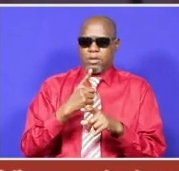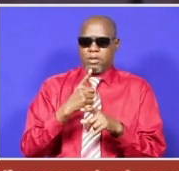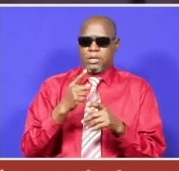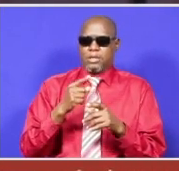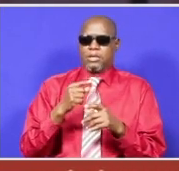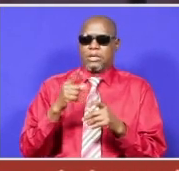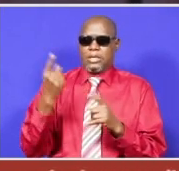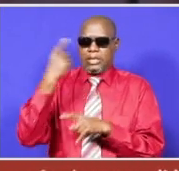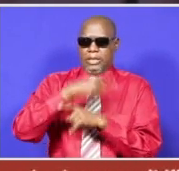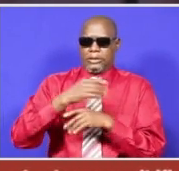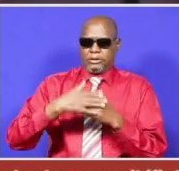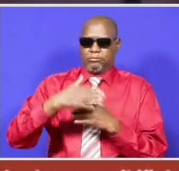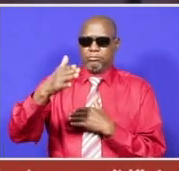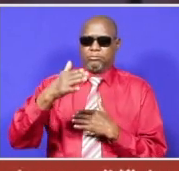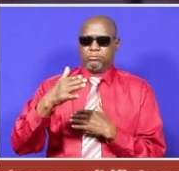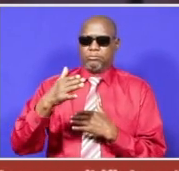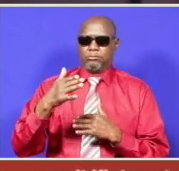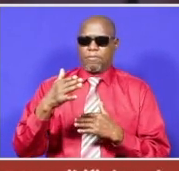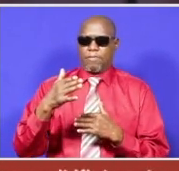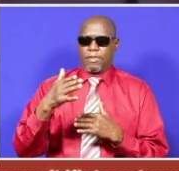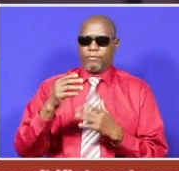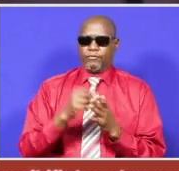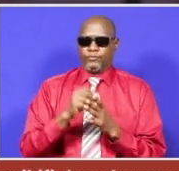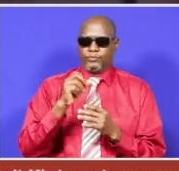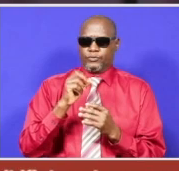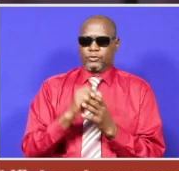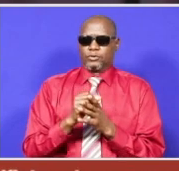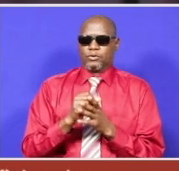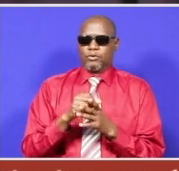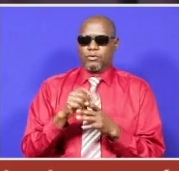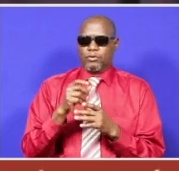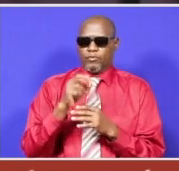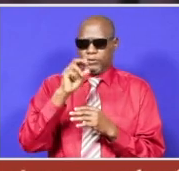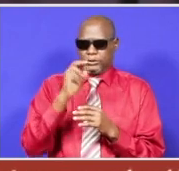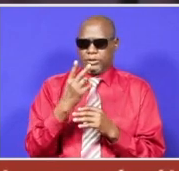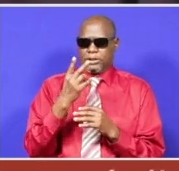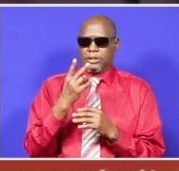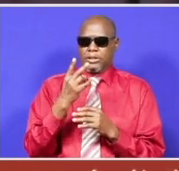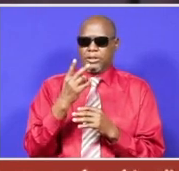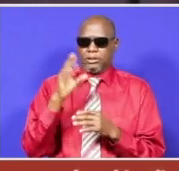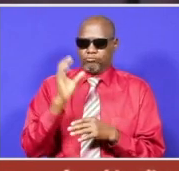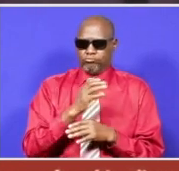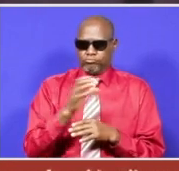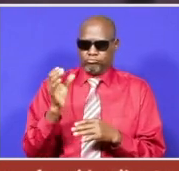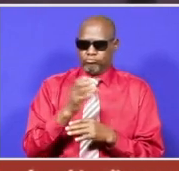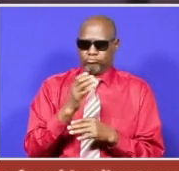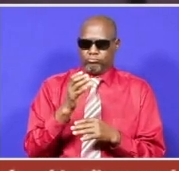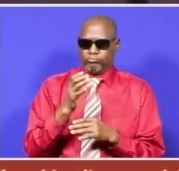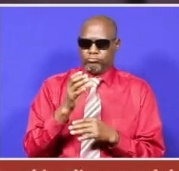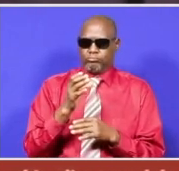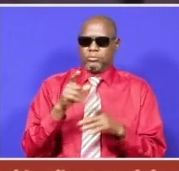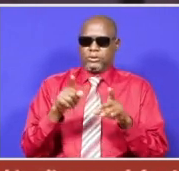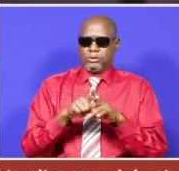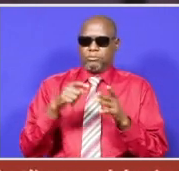licenses and certification permits for second generation alcohol and alcoholic beverage